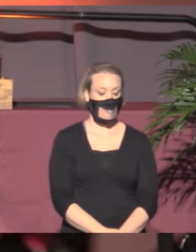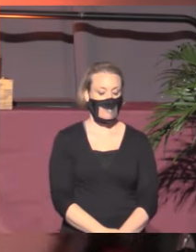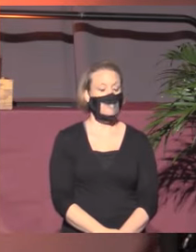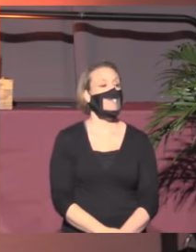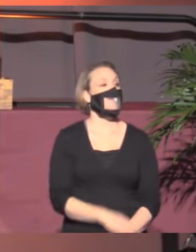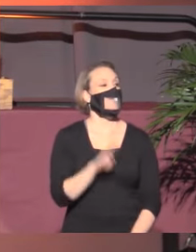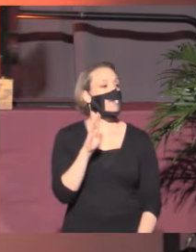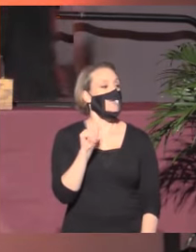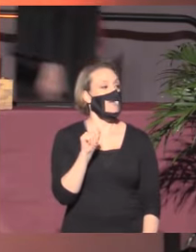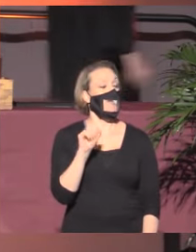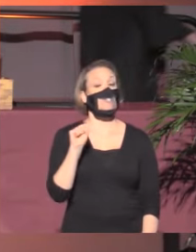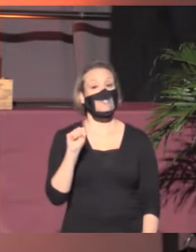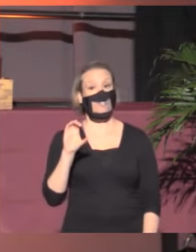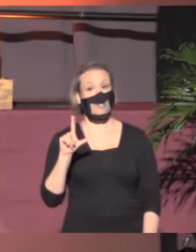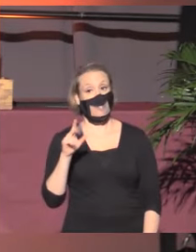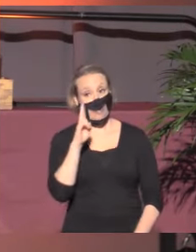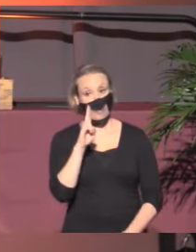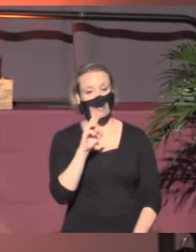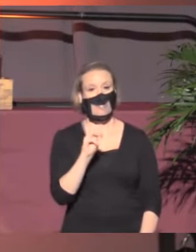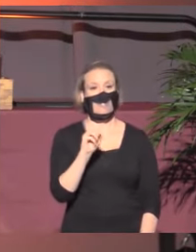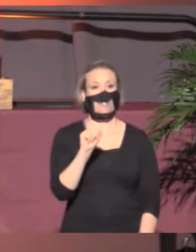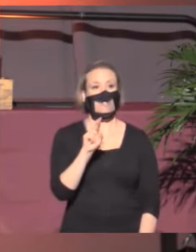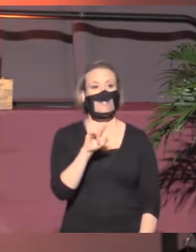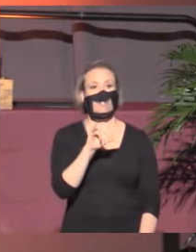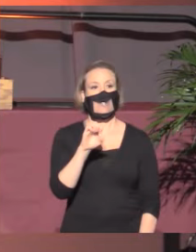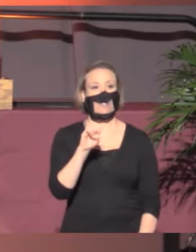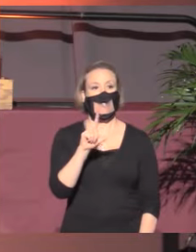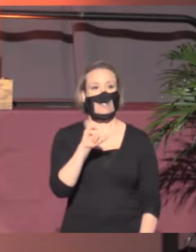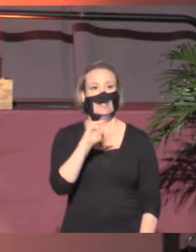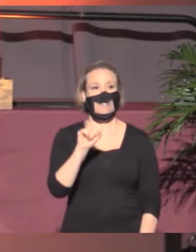Bachelor of Arts, summa cum laude, Mary Elizabeth Anthony.